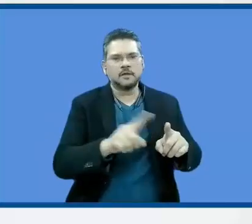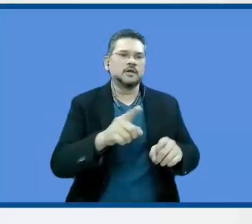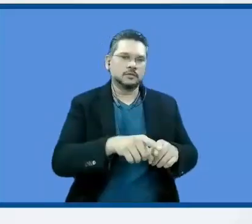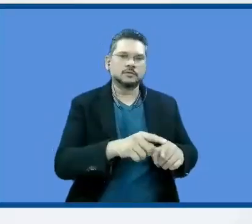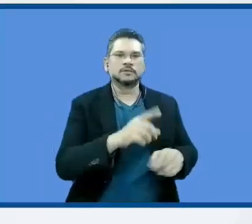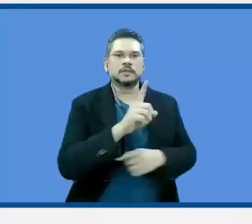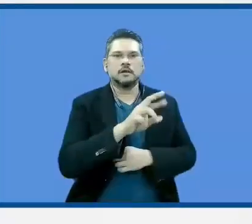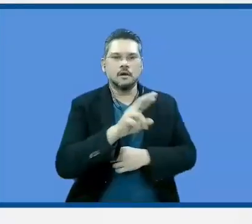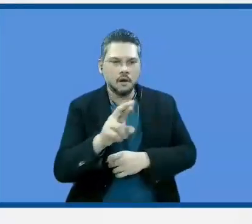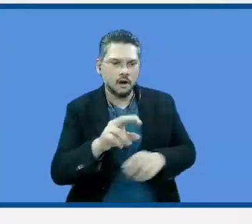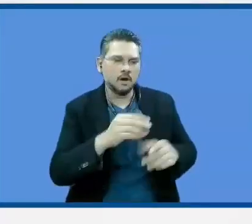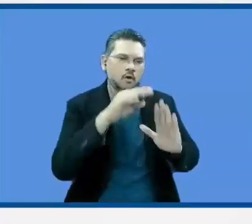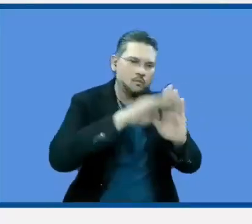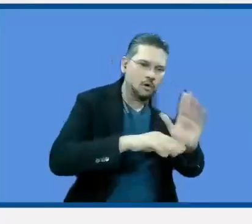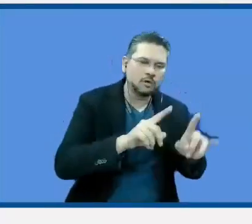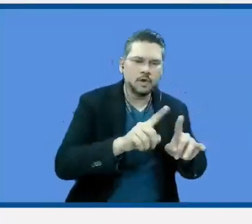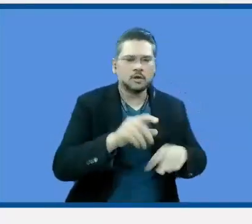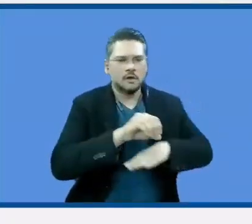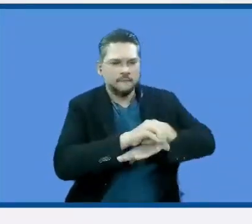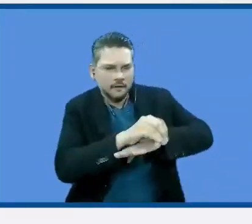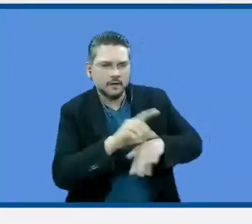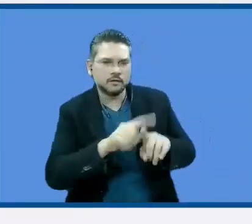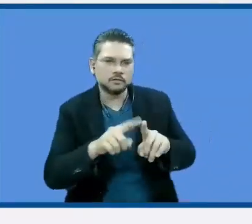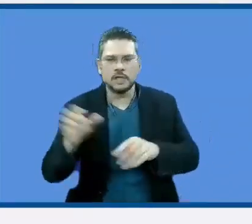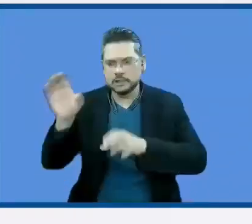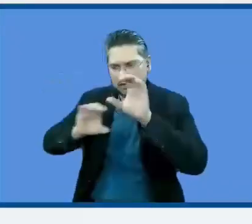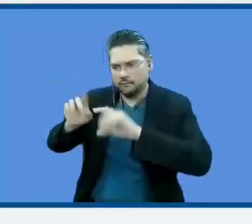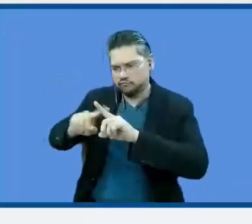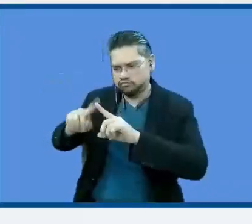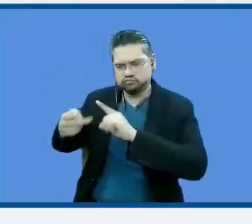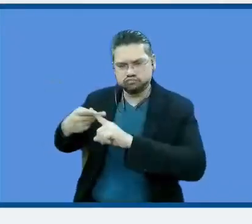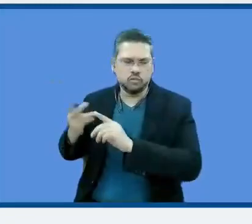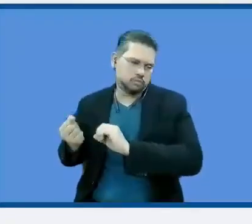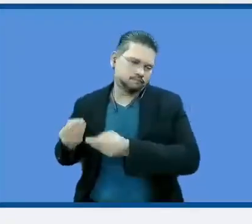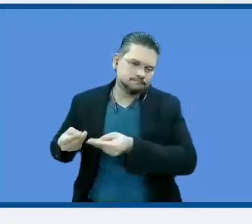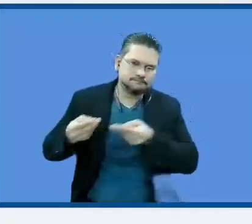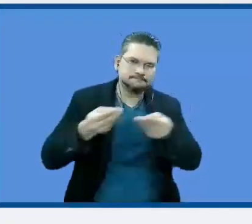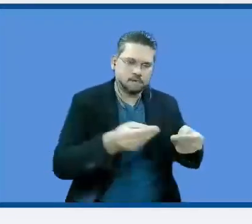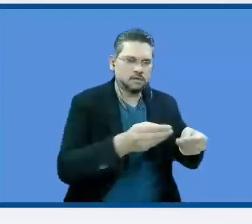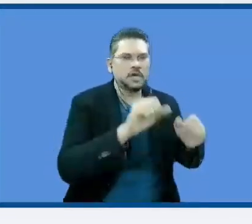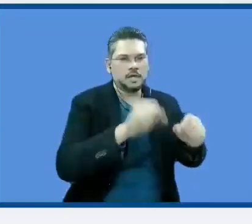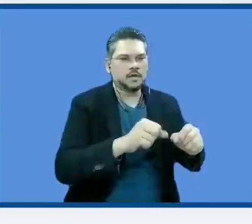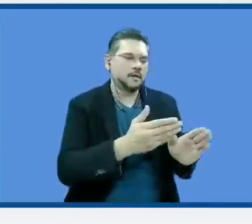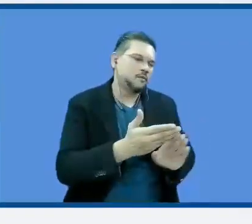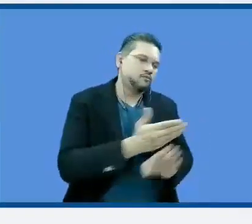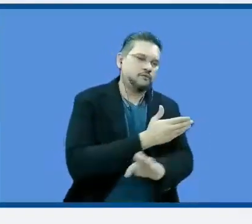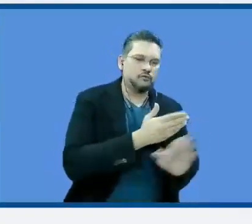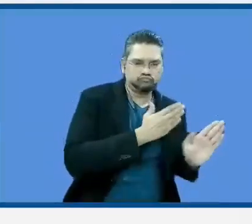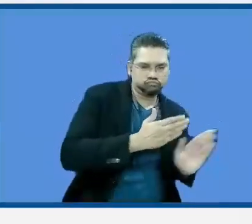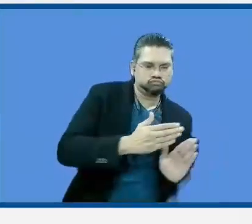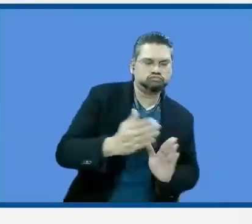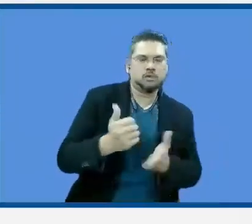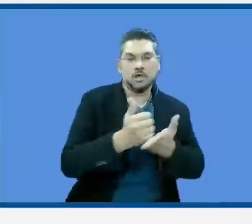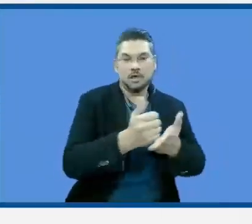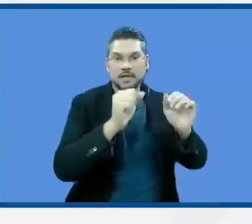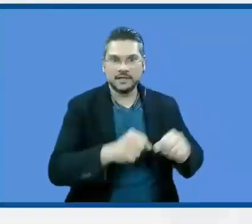our advisory missions, and our scientific tools to deliver forcefully on the disaster preparedness in Latin America and the Caribbean. Muchas